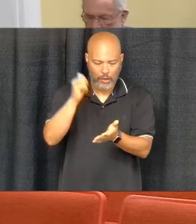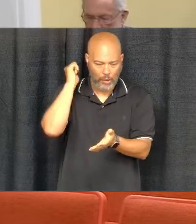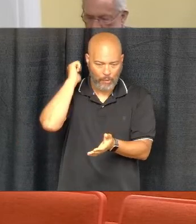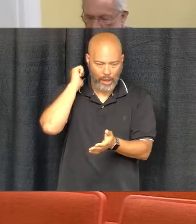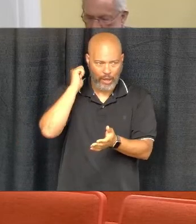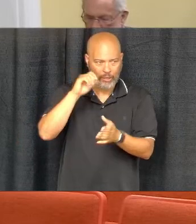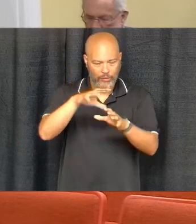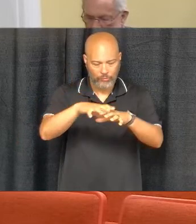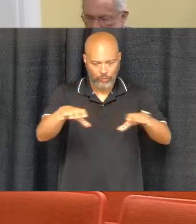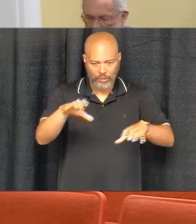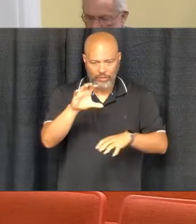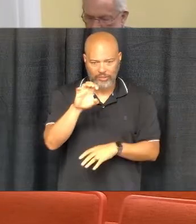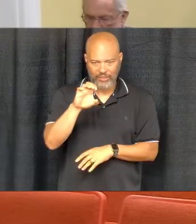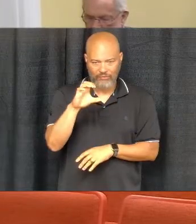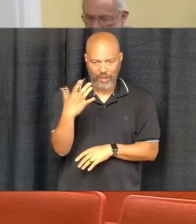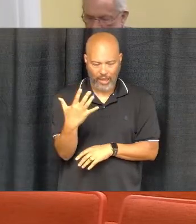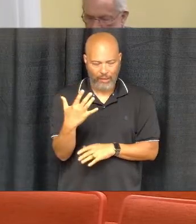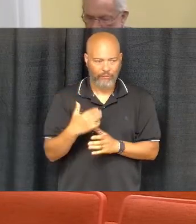where it's C5.